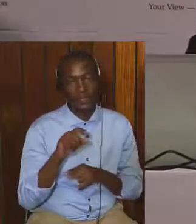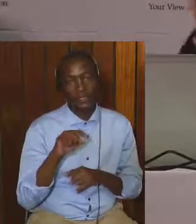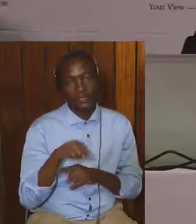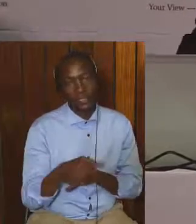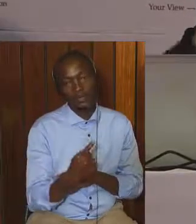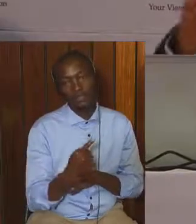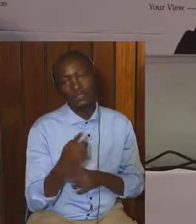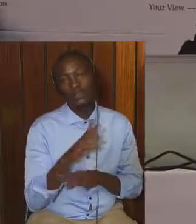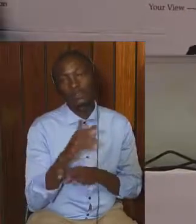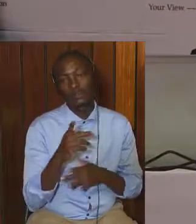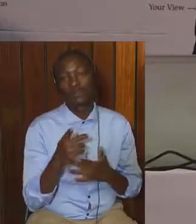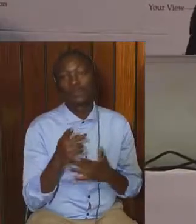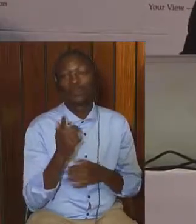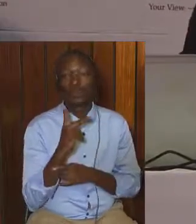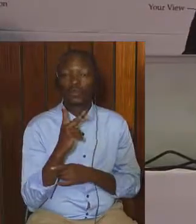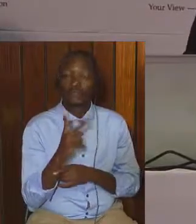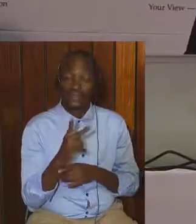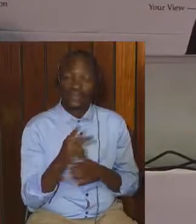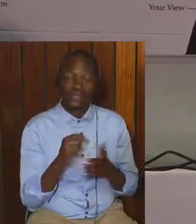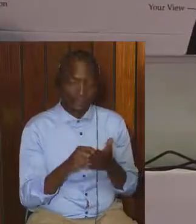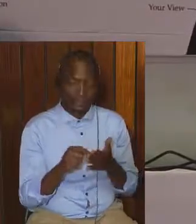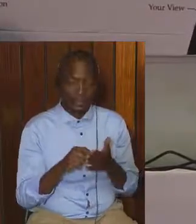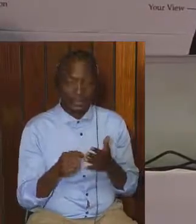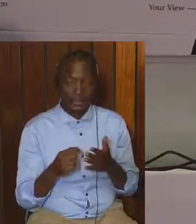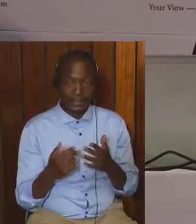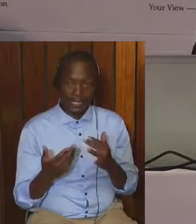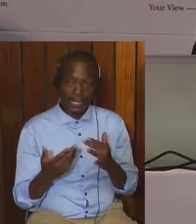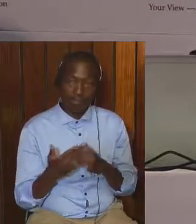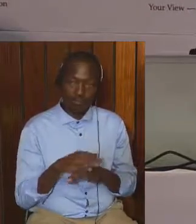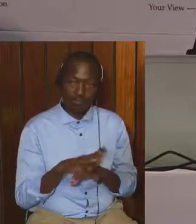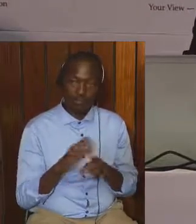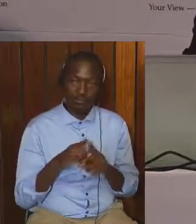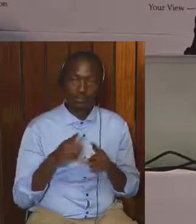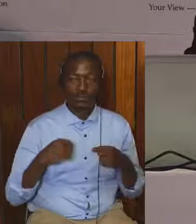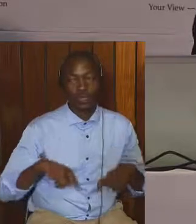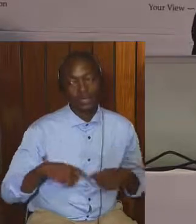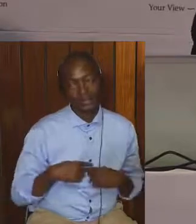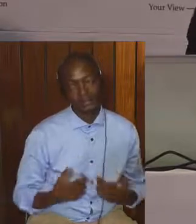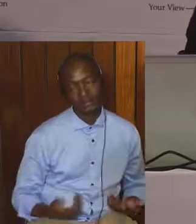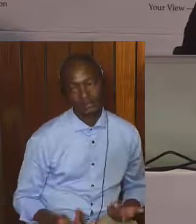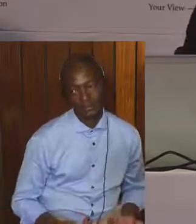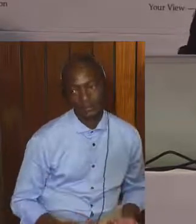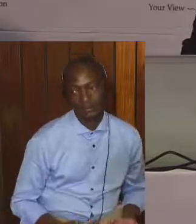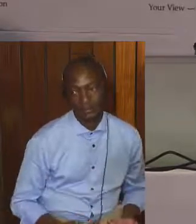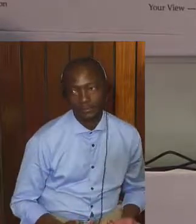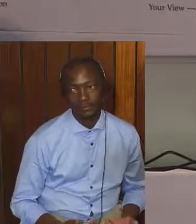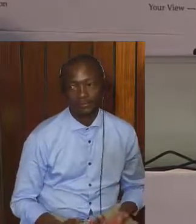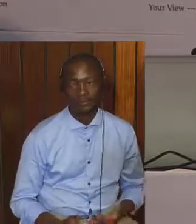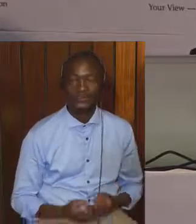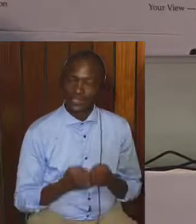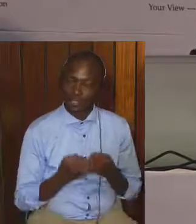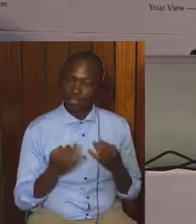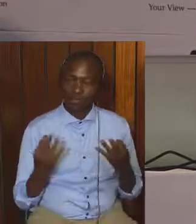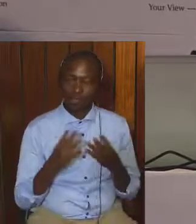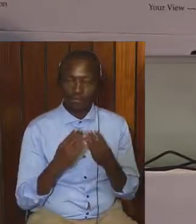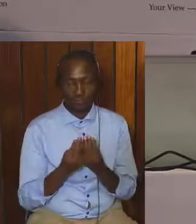from many of these areas, we've seen petitions that come through to us. And a lot of these petitions get